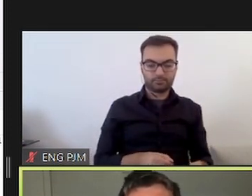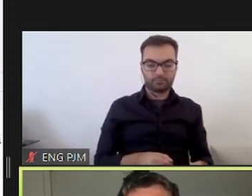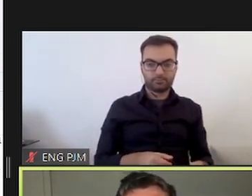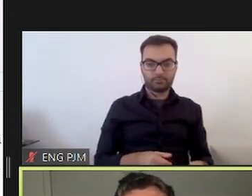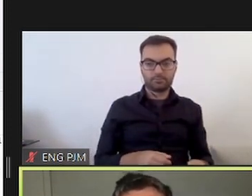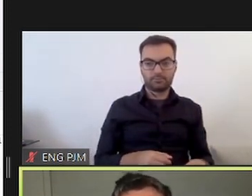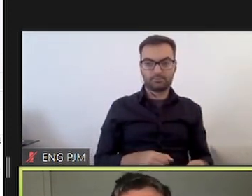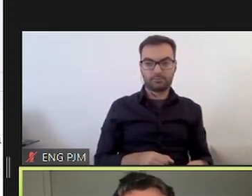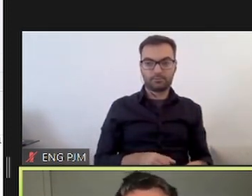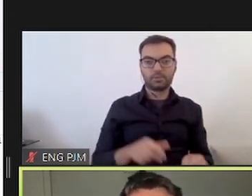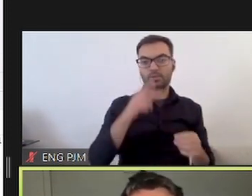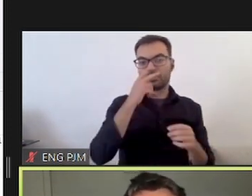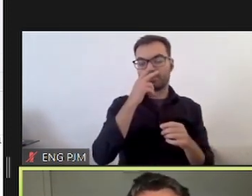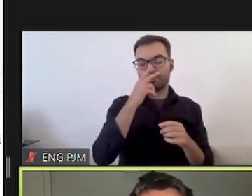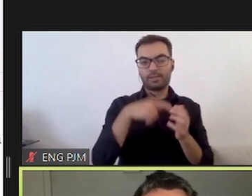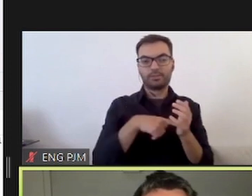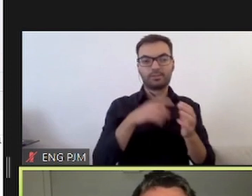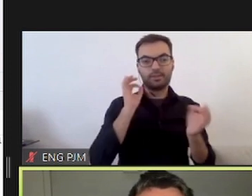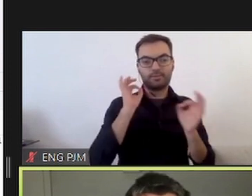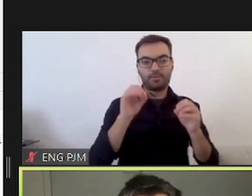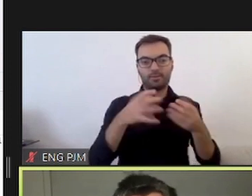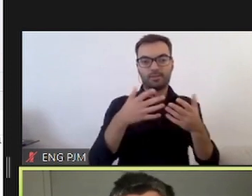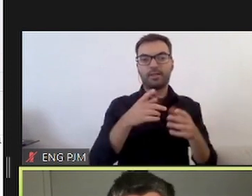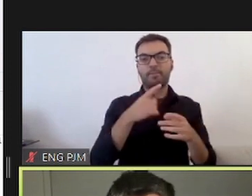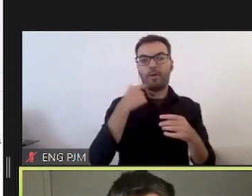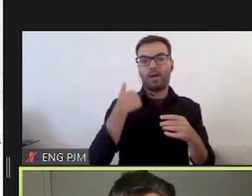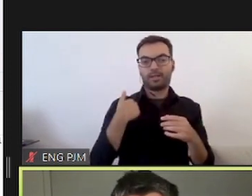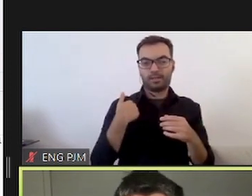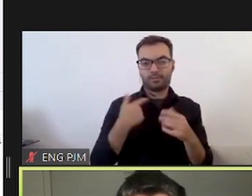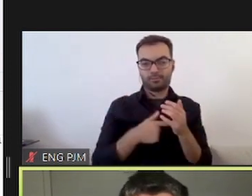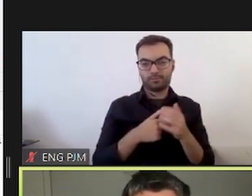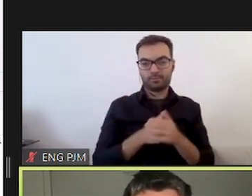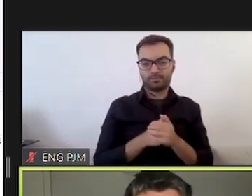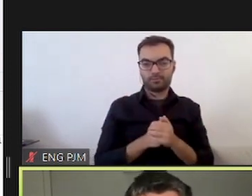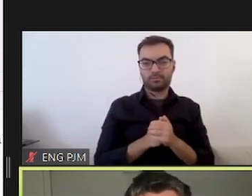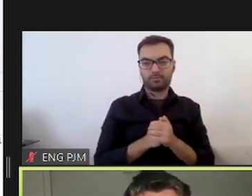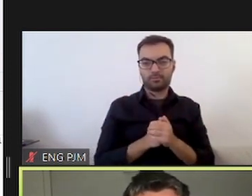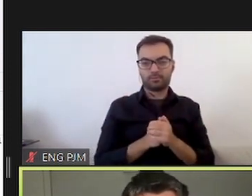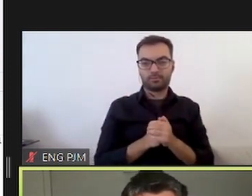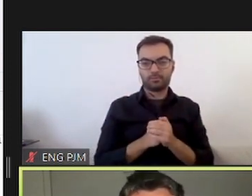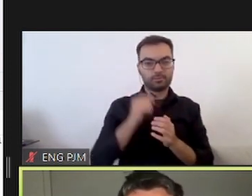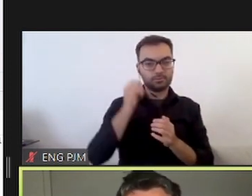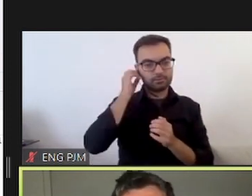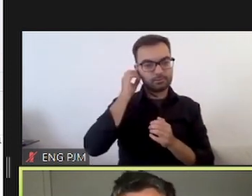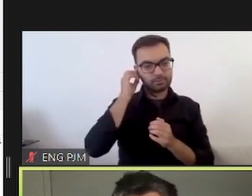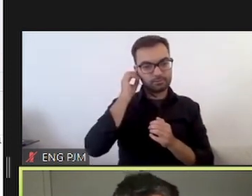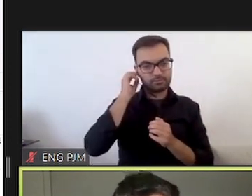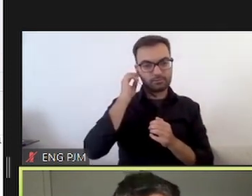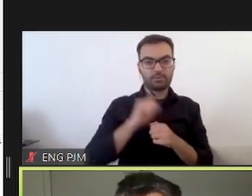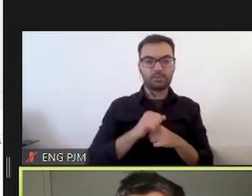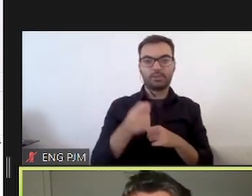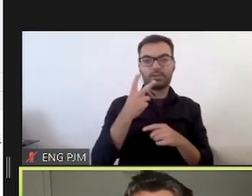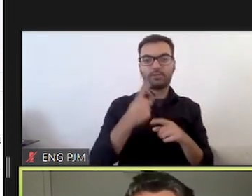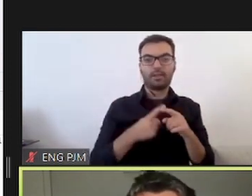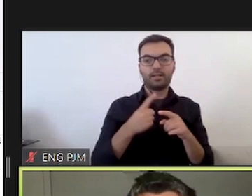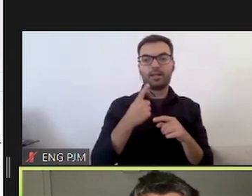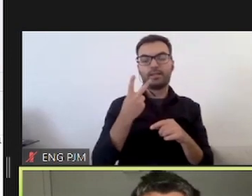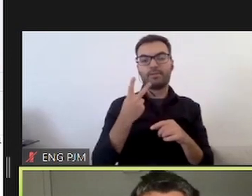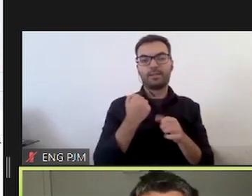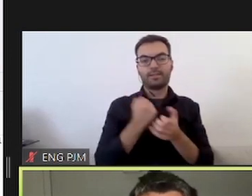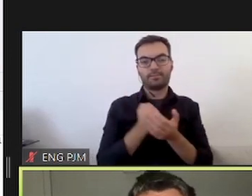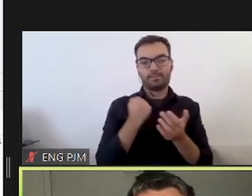you will receive this information in the English declination. And for example, for this small element, there is two issues that we need